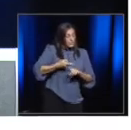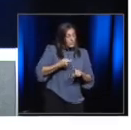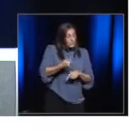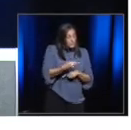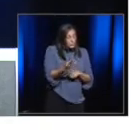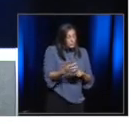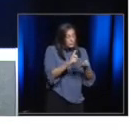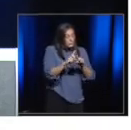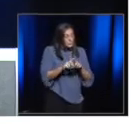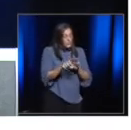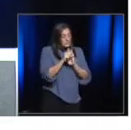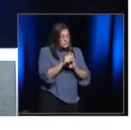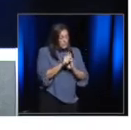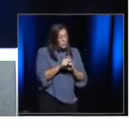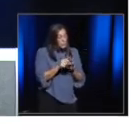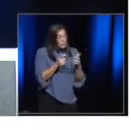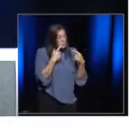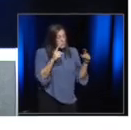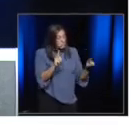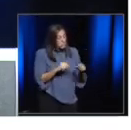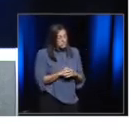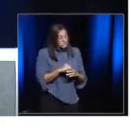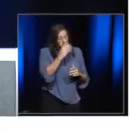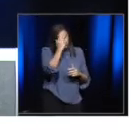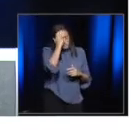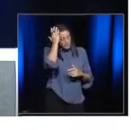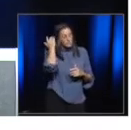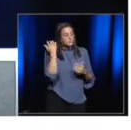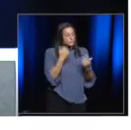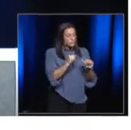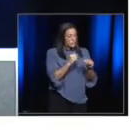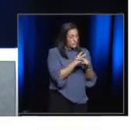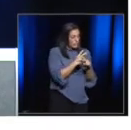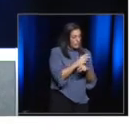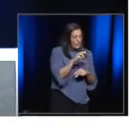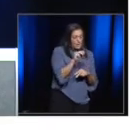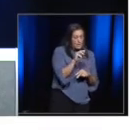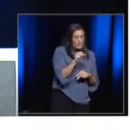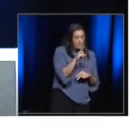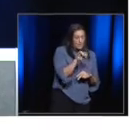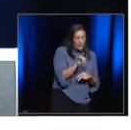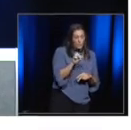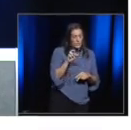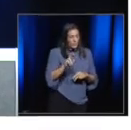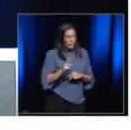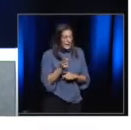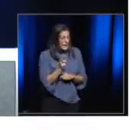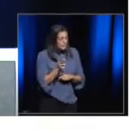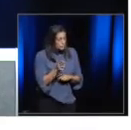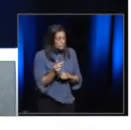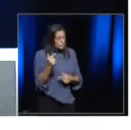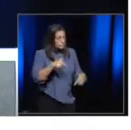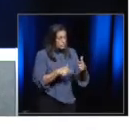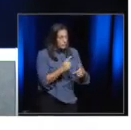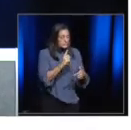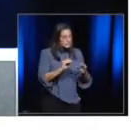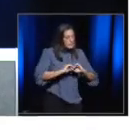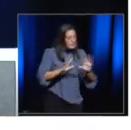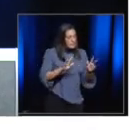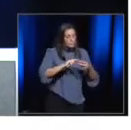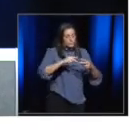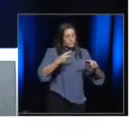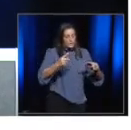had, working out whether it was a Māui or Hector's dolphin, it was clear that genetics was a critical tool in the